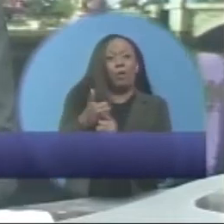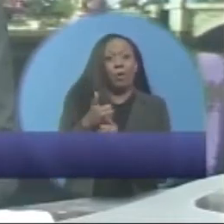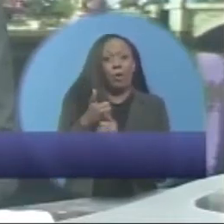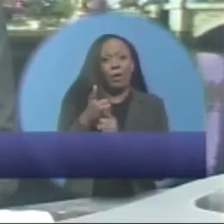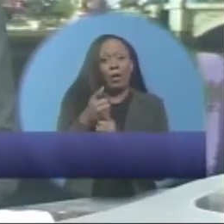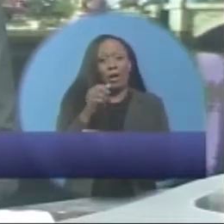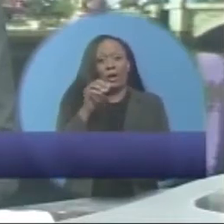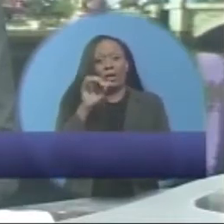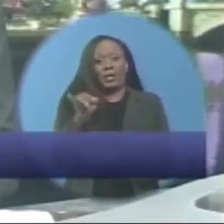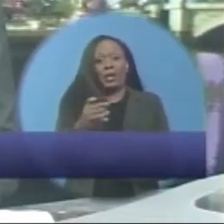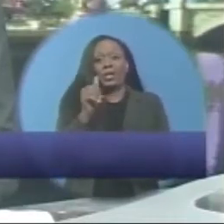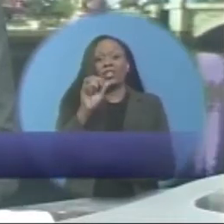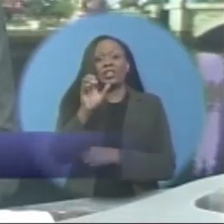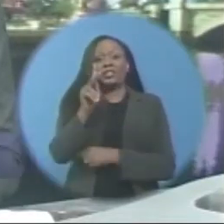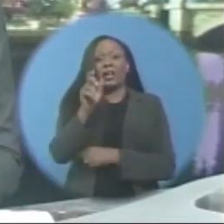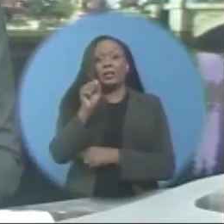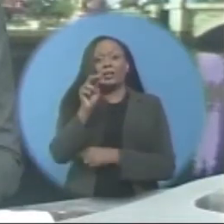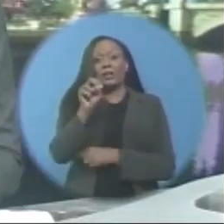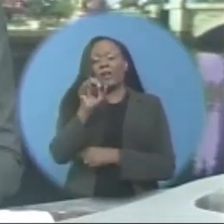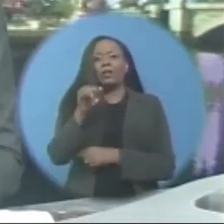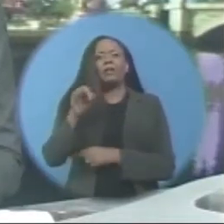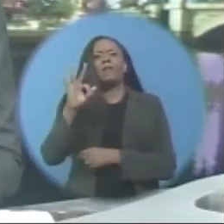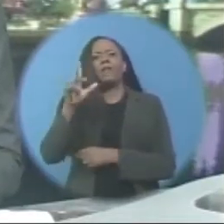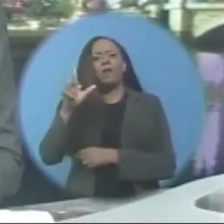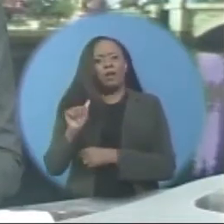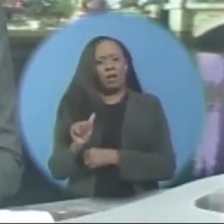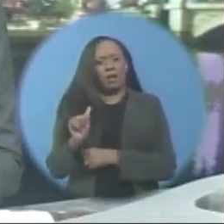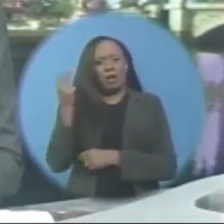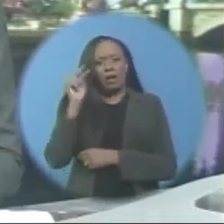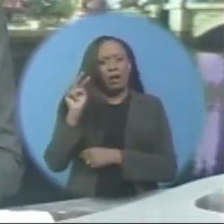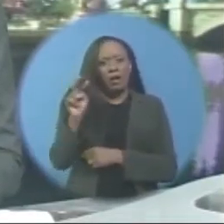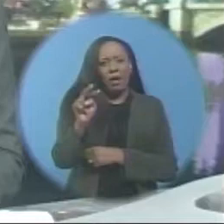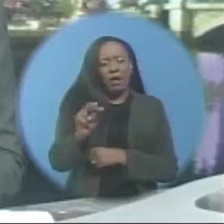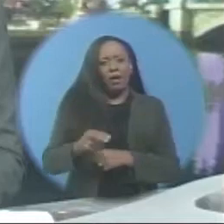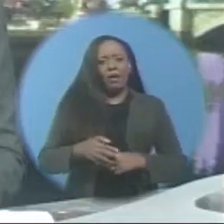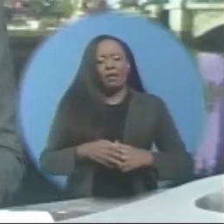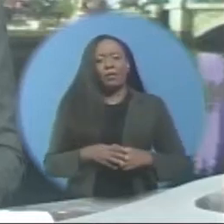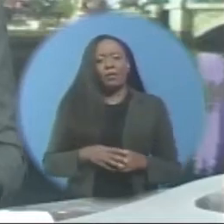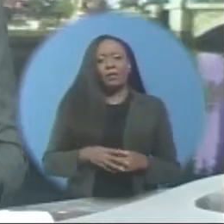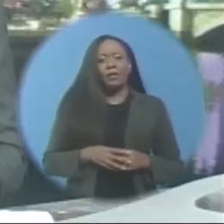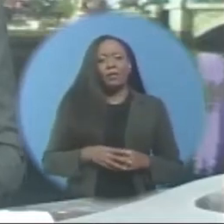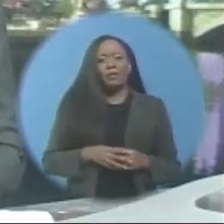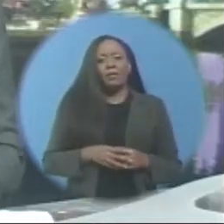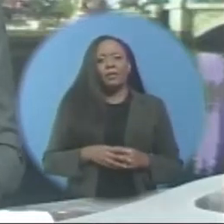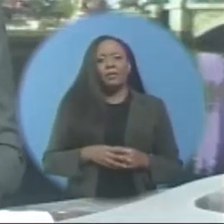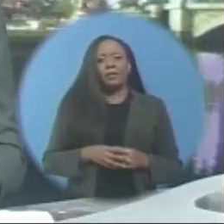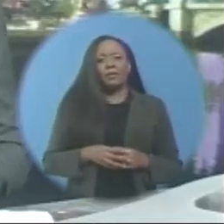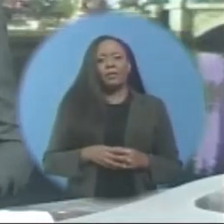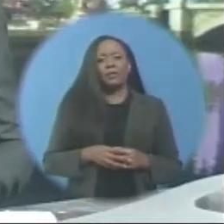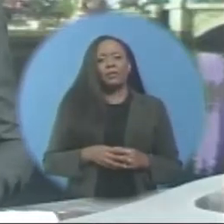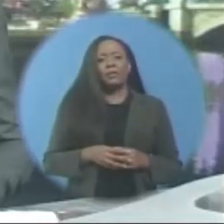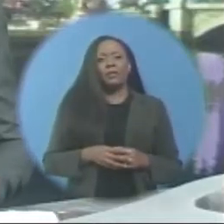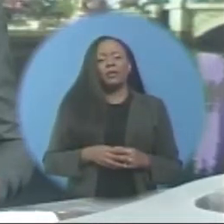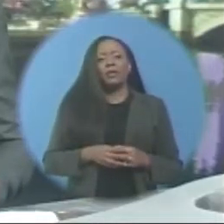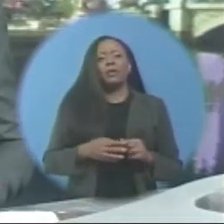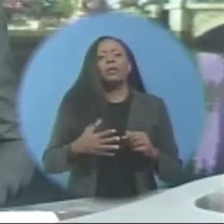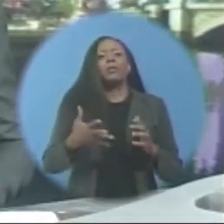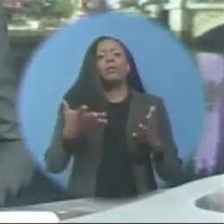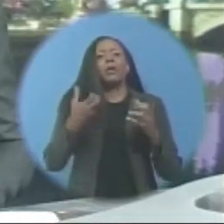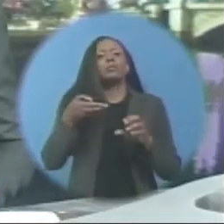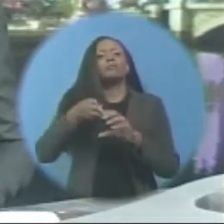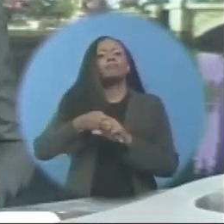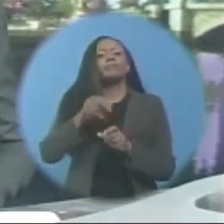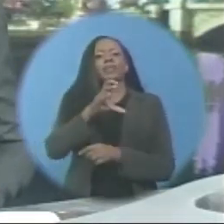causing severe flooding and high winds. More in this report. And we'll join CNN briefly for an